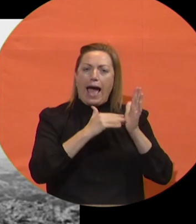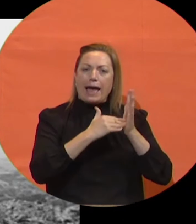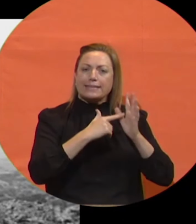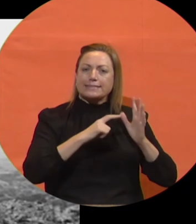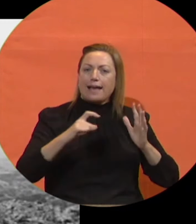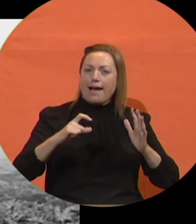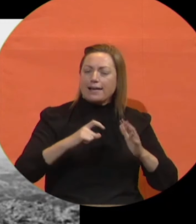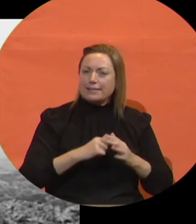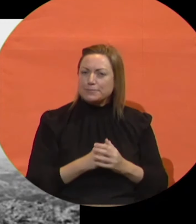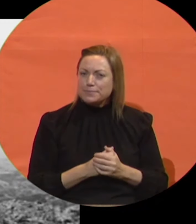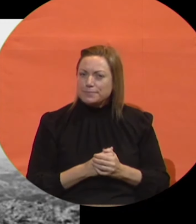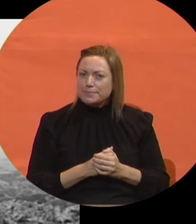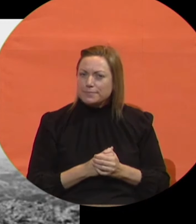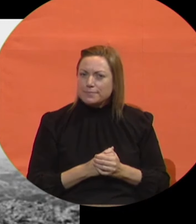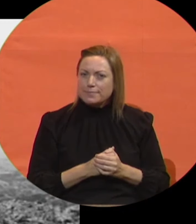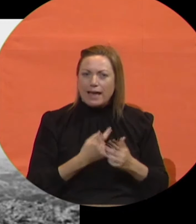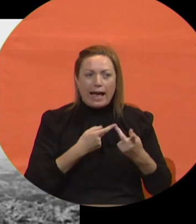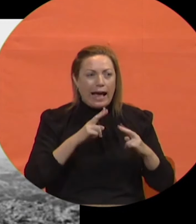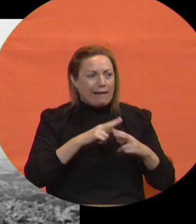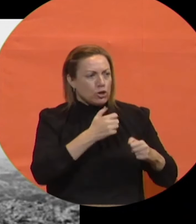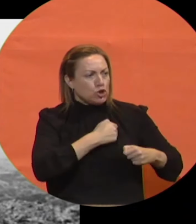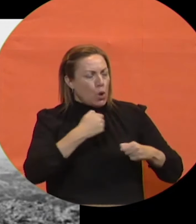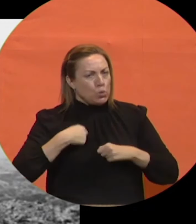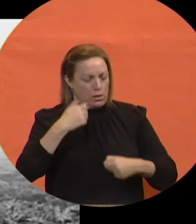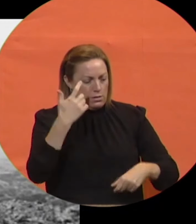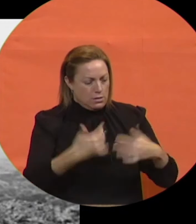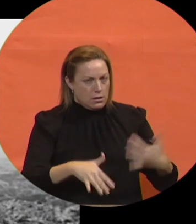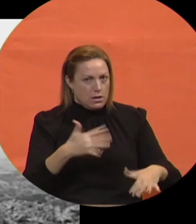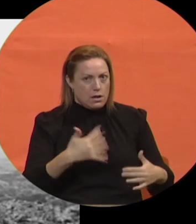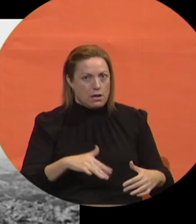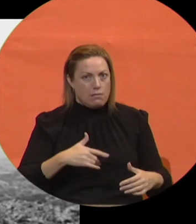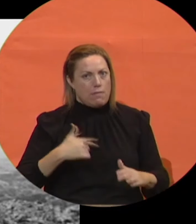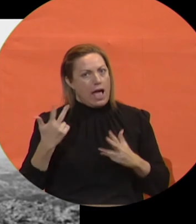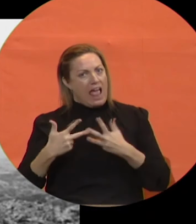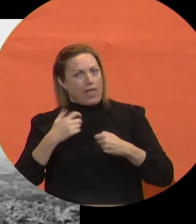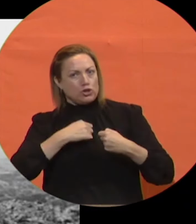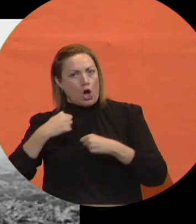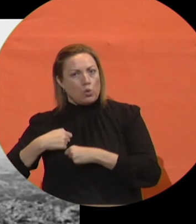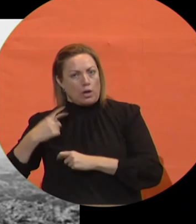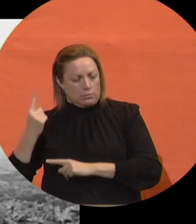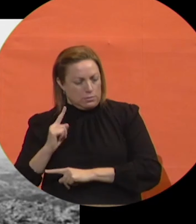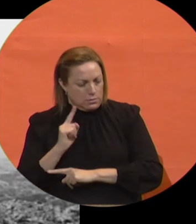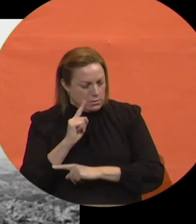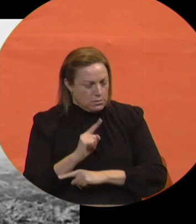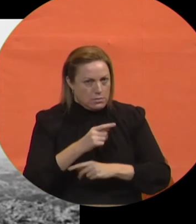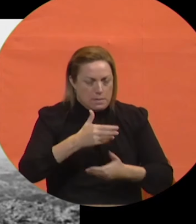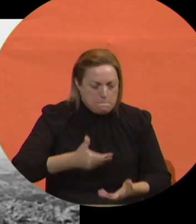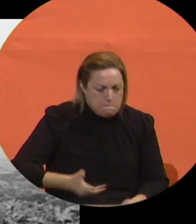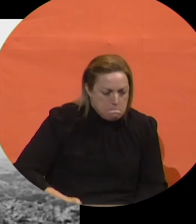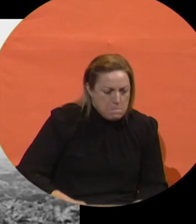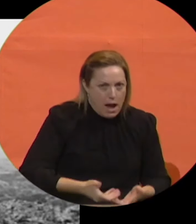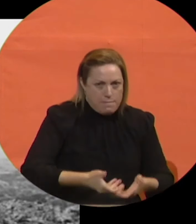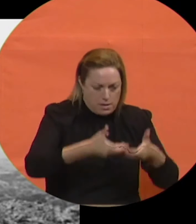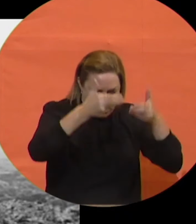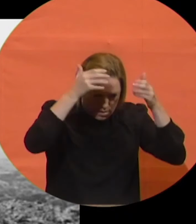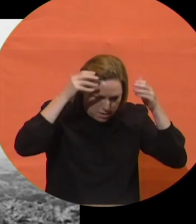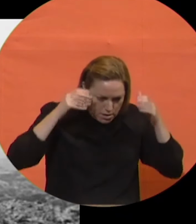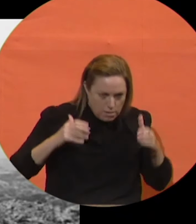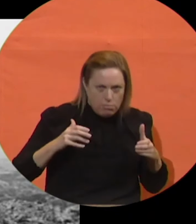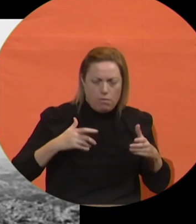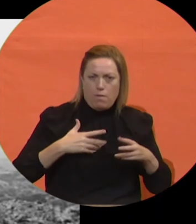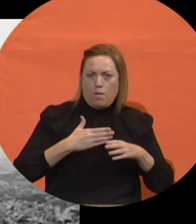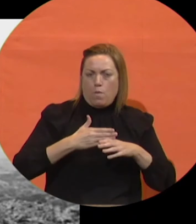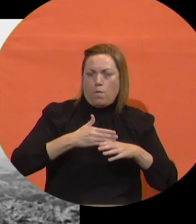Carrying an injured soldier single-handedly is no easy task, any more than carrying a